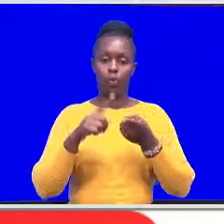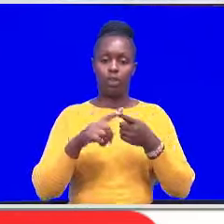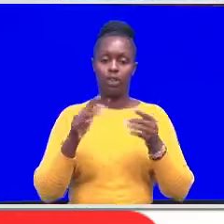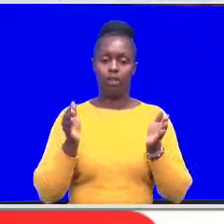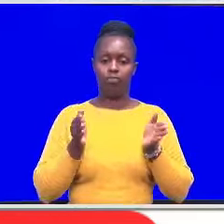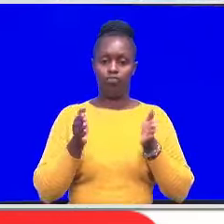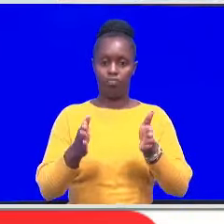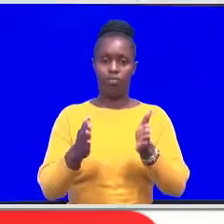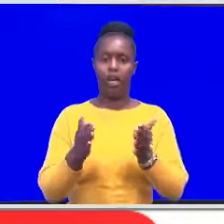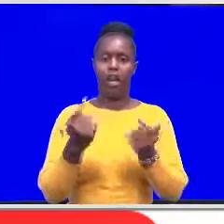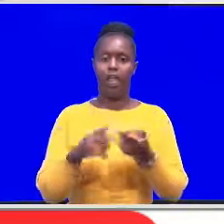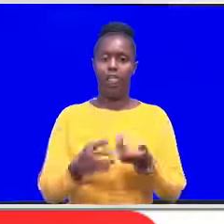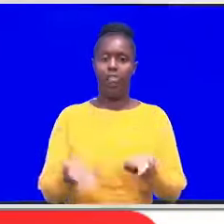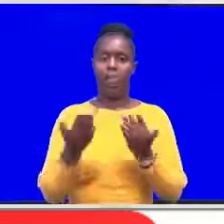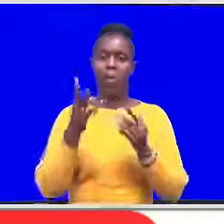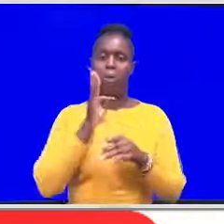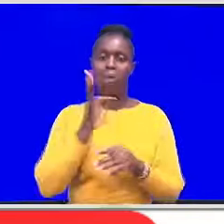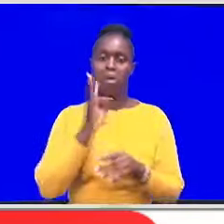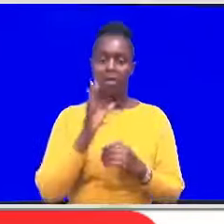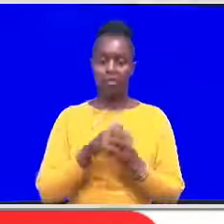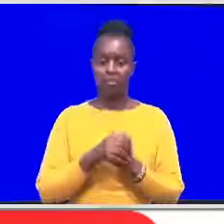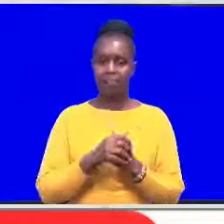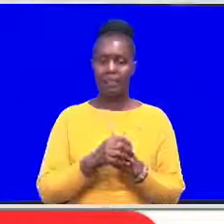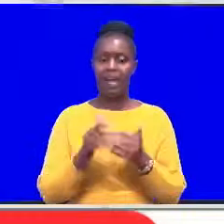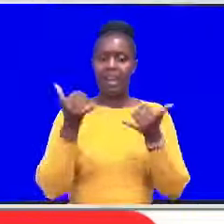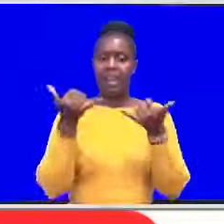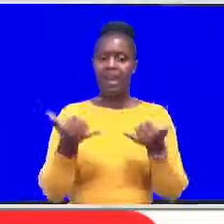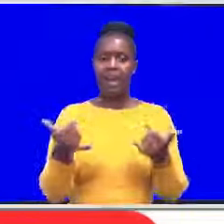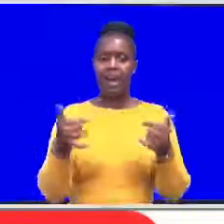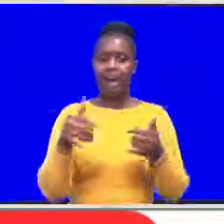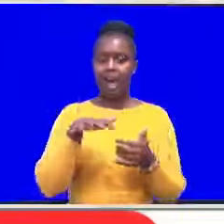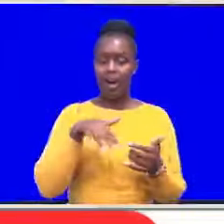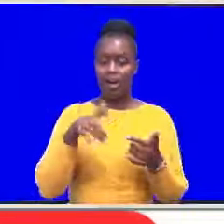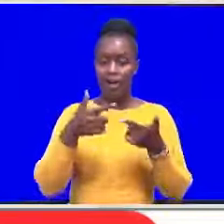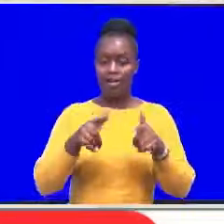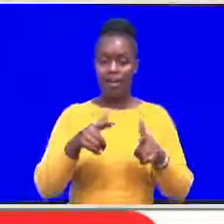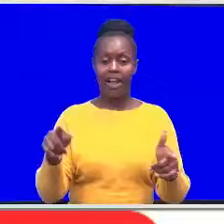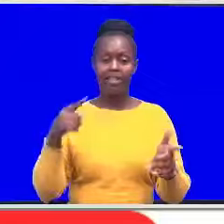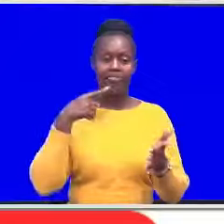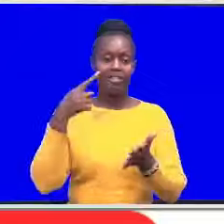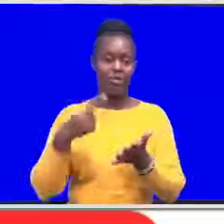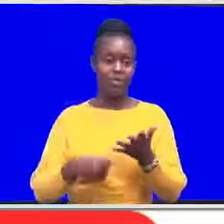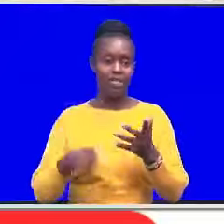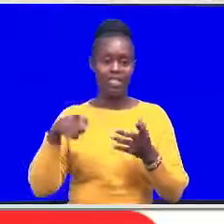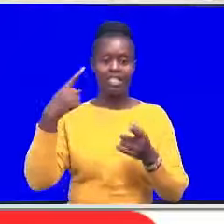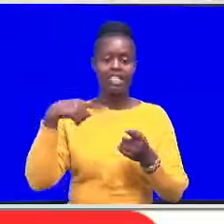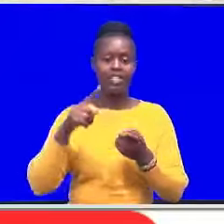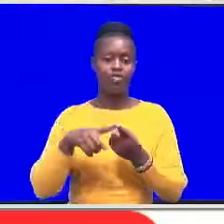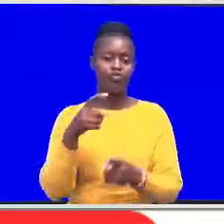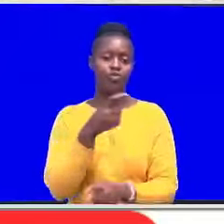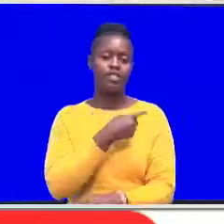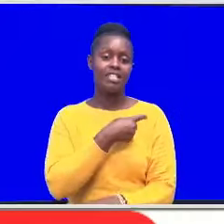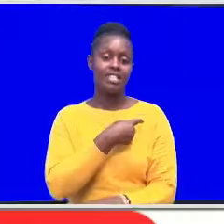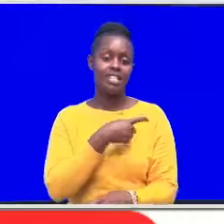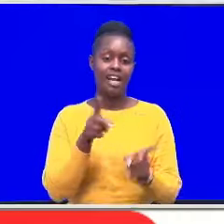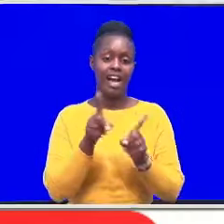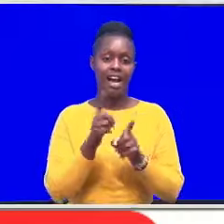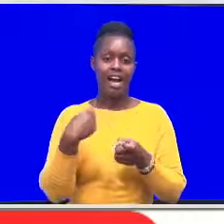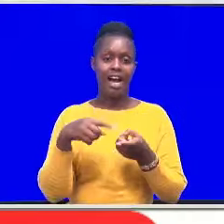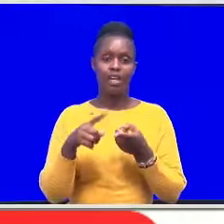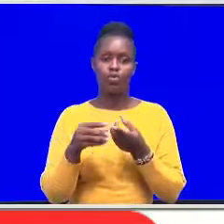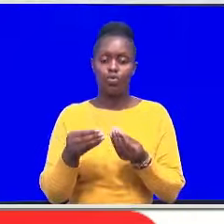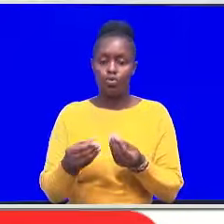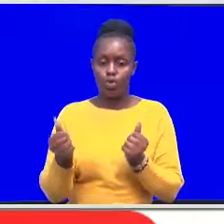Experts advise against sinking boreholes around the lake shore, suggesting a treatment plan as more viable solution